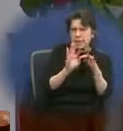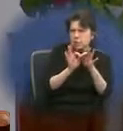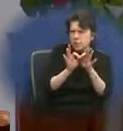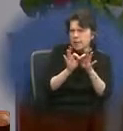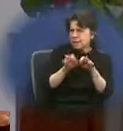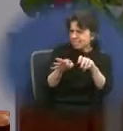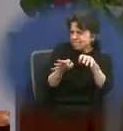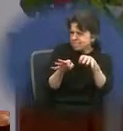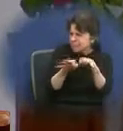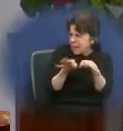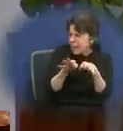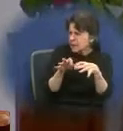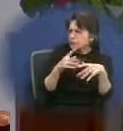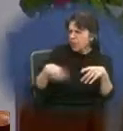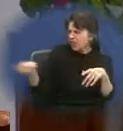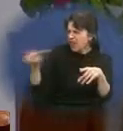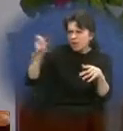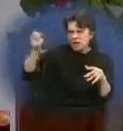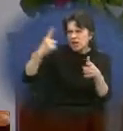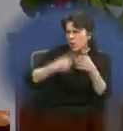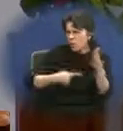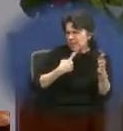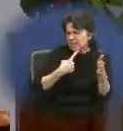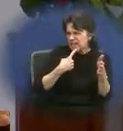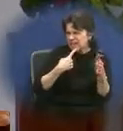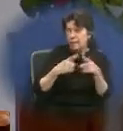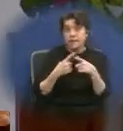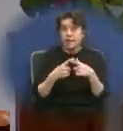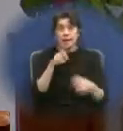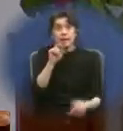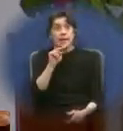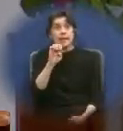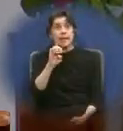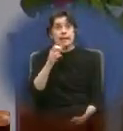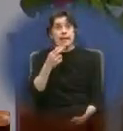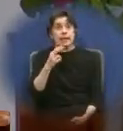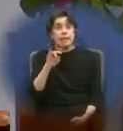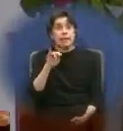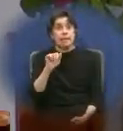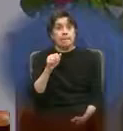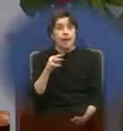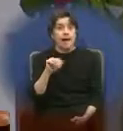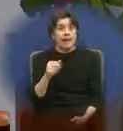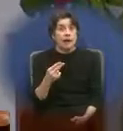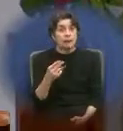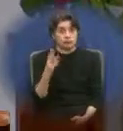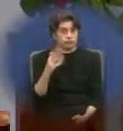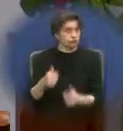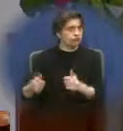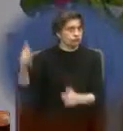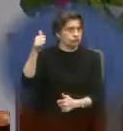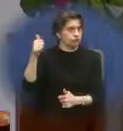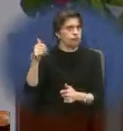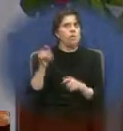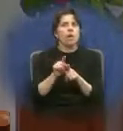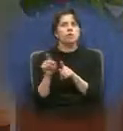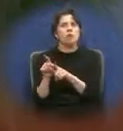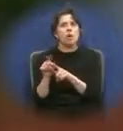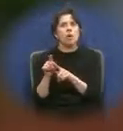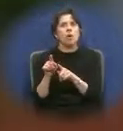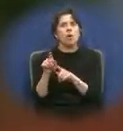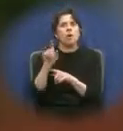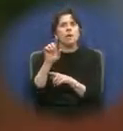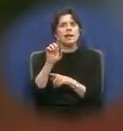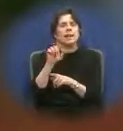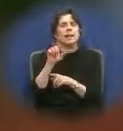what was read. Then Nehemiah, that is, His Excellency, and Ezra the priest scribe, and the Levites